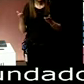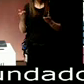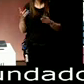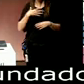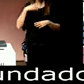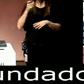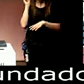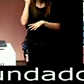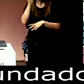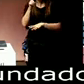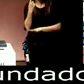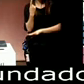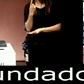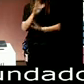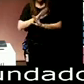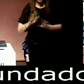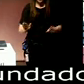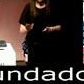So